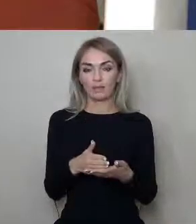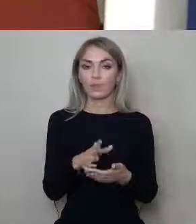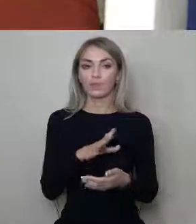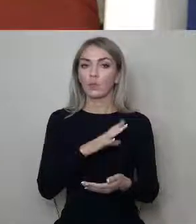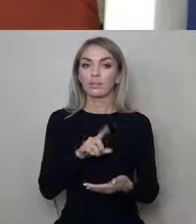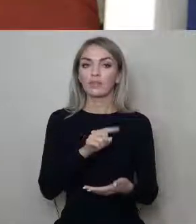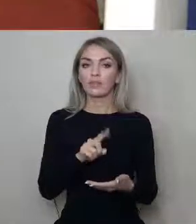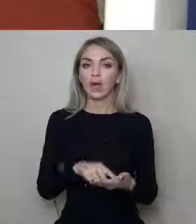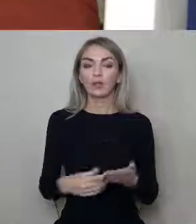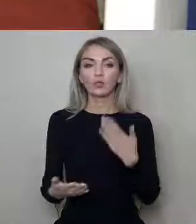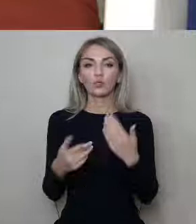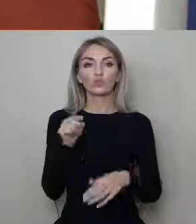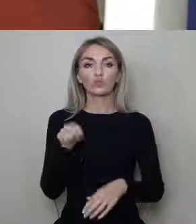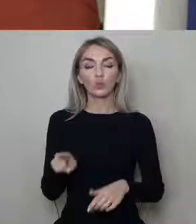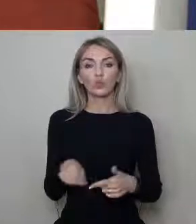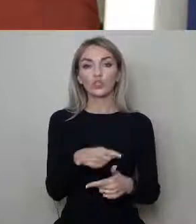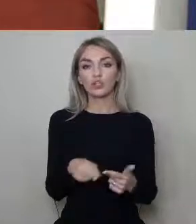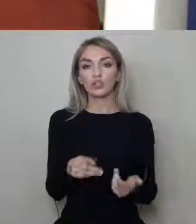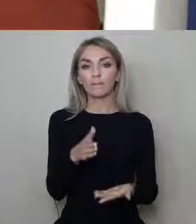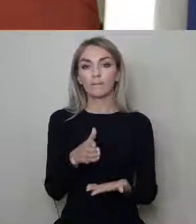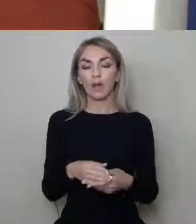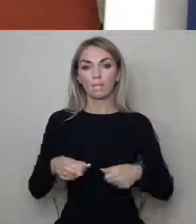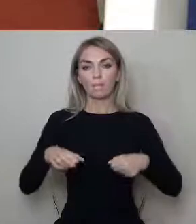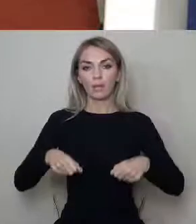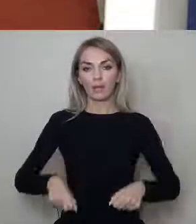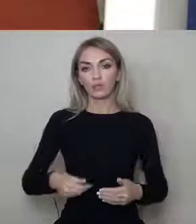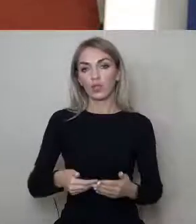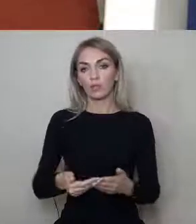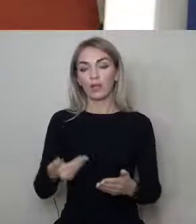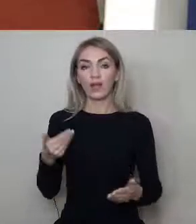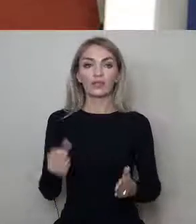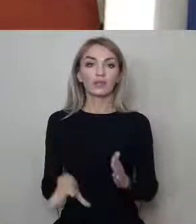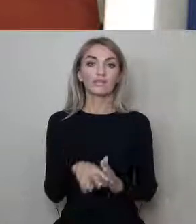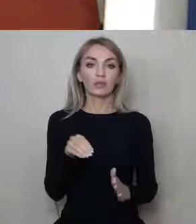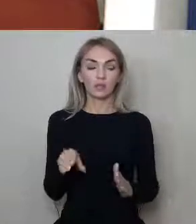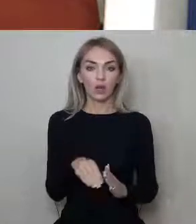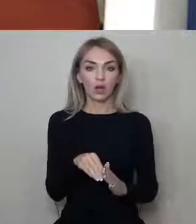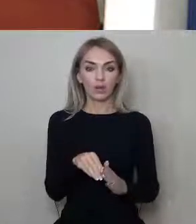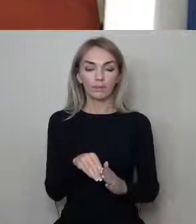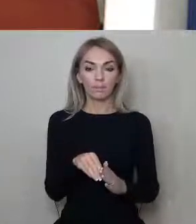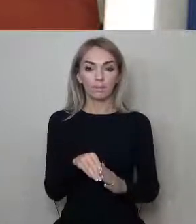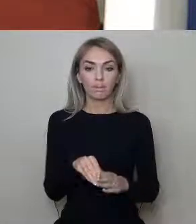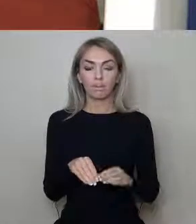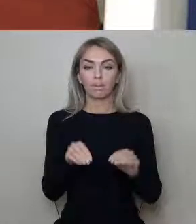audience asks the question about the right